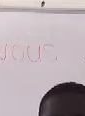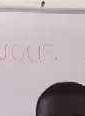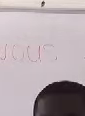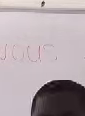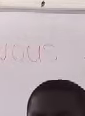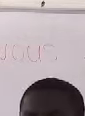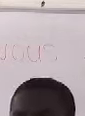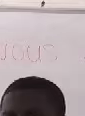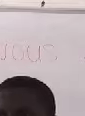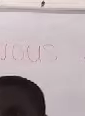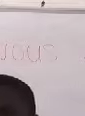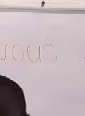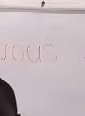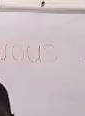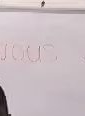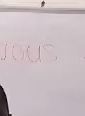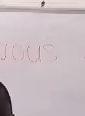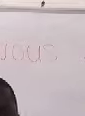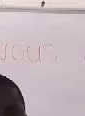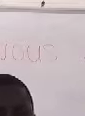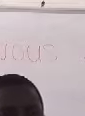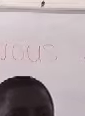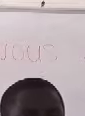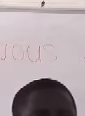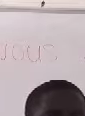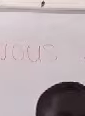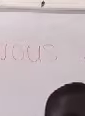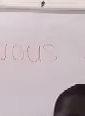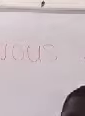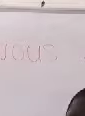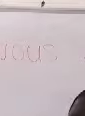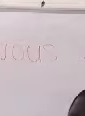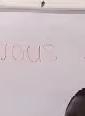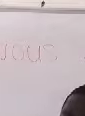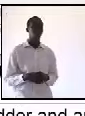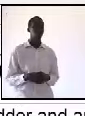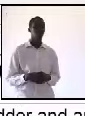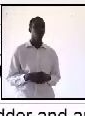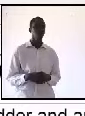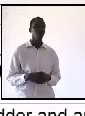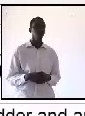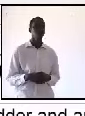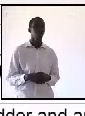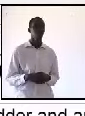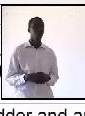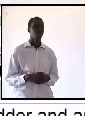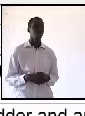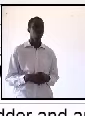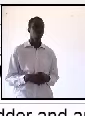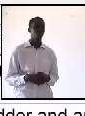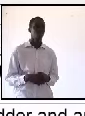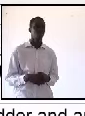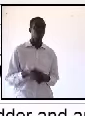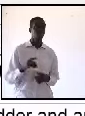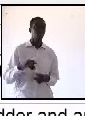for instance, somebody beats you and you feel the pain, you will cry, okay? And then the tears